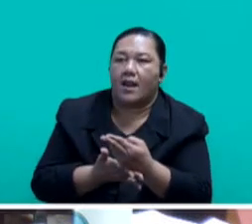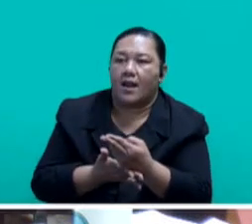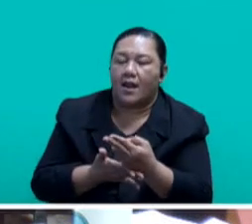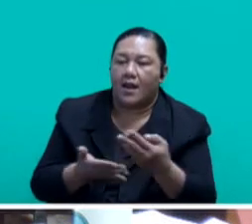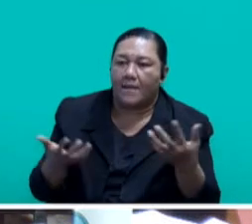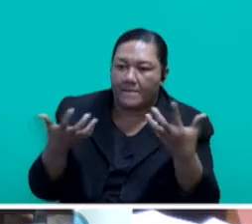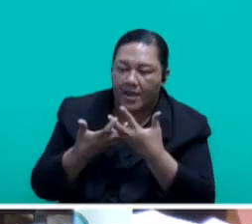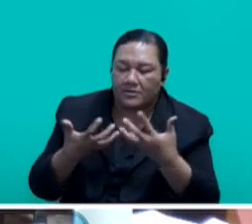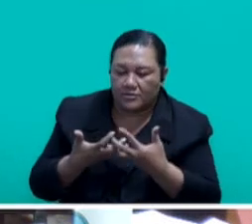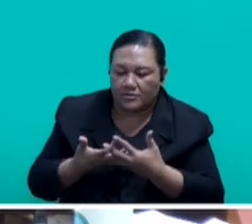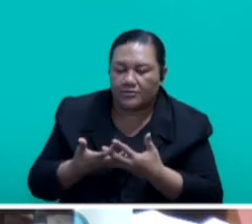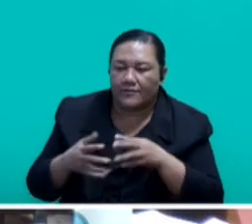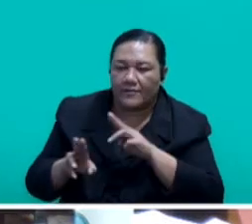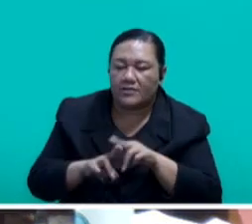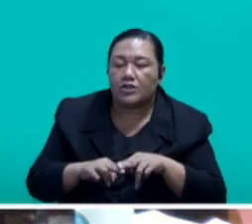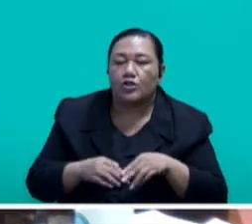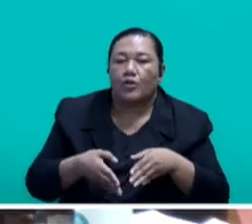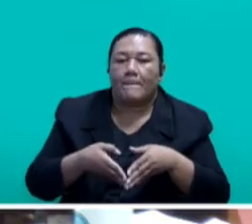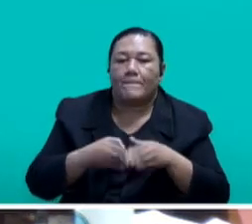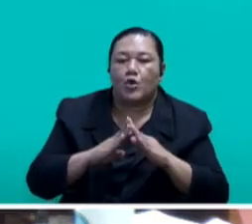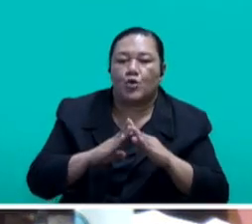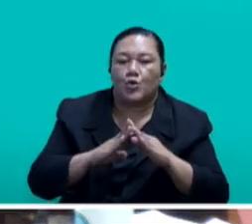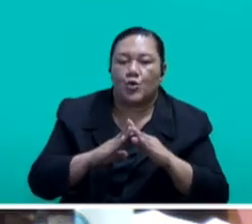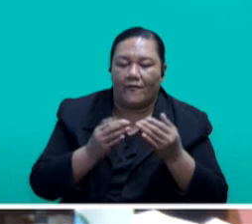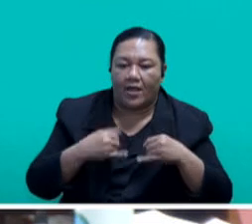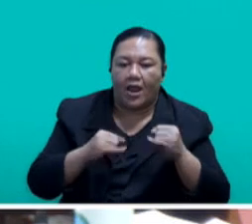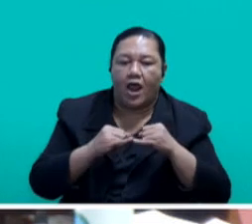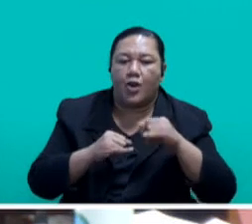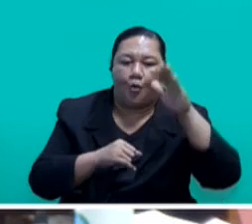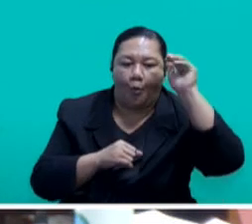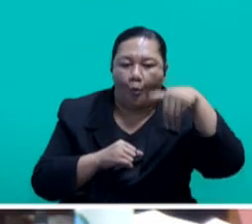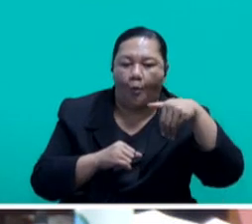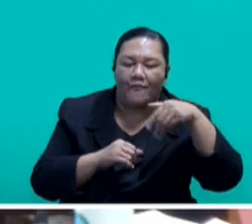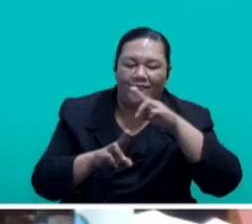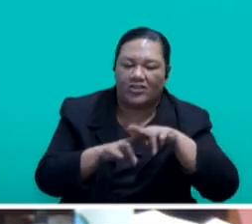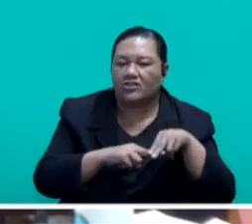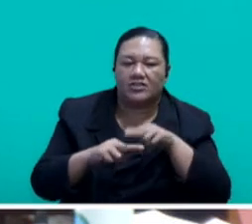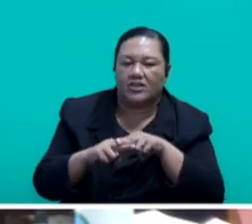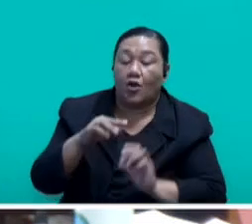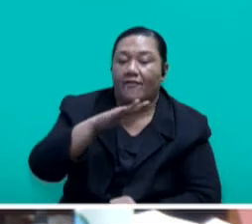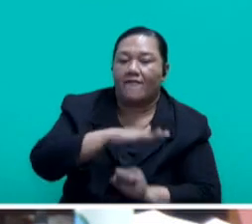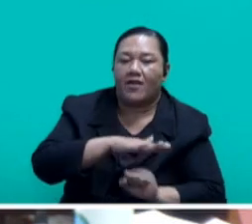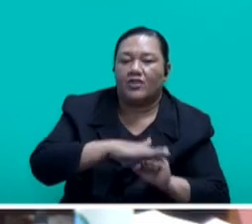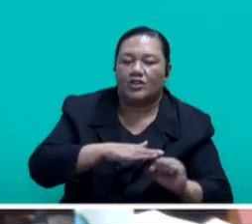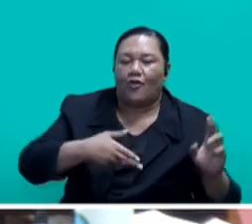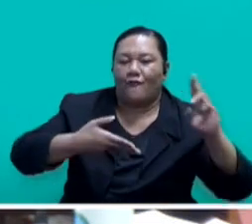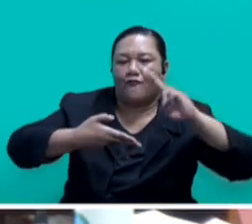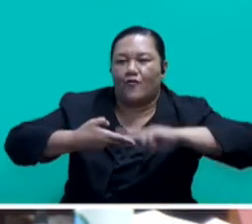support in rebuilding our island home of Fiji together on the foundation of